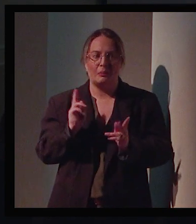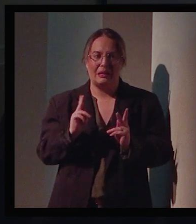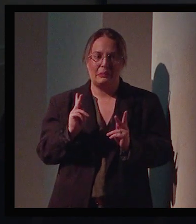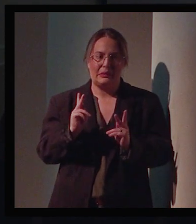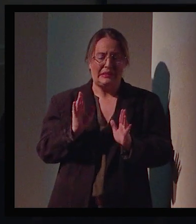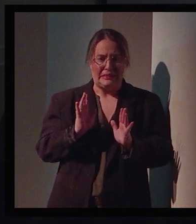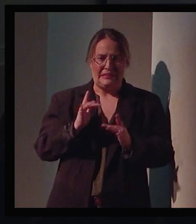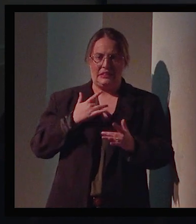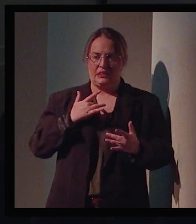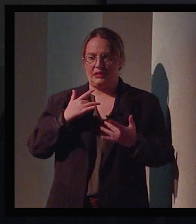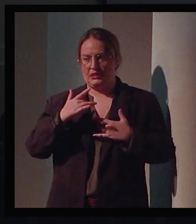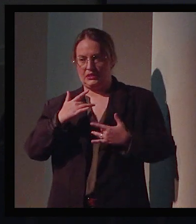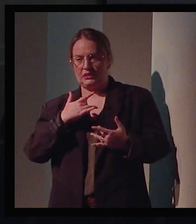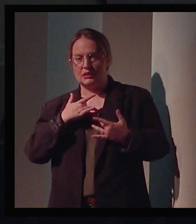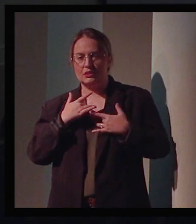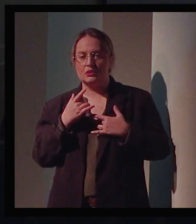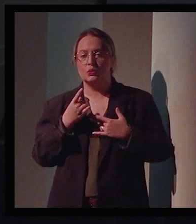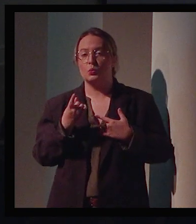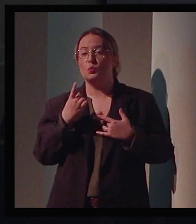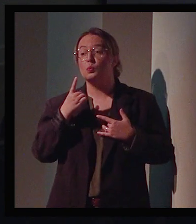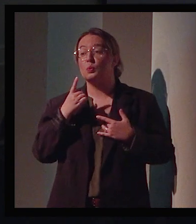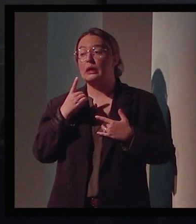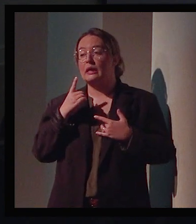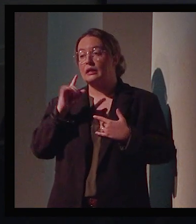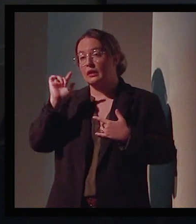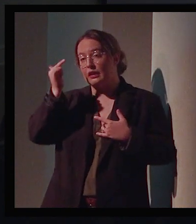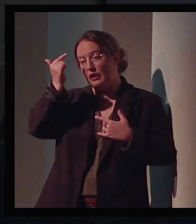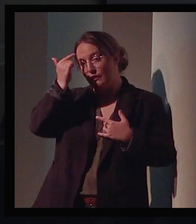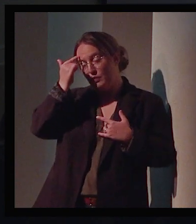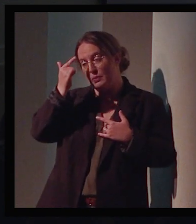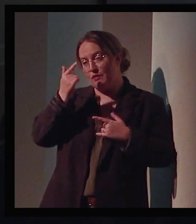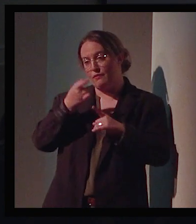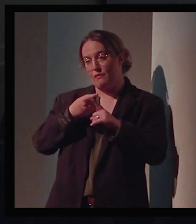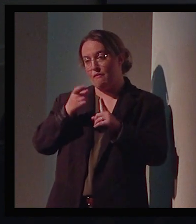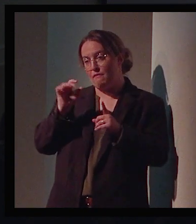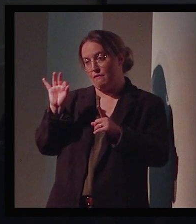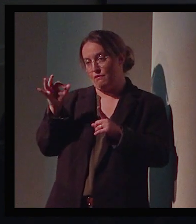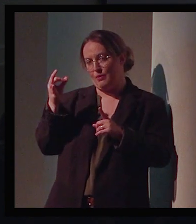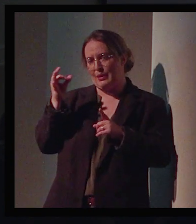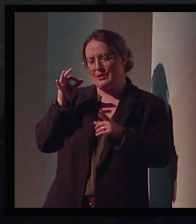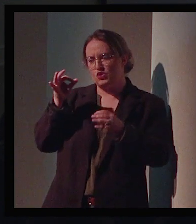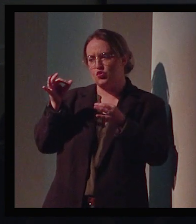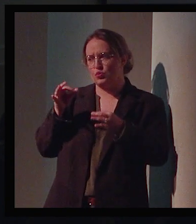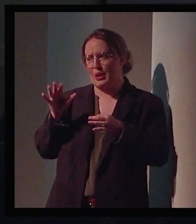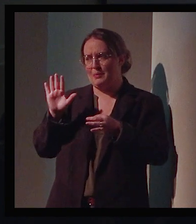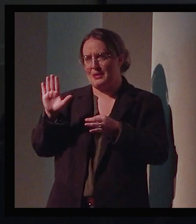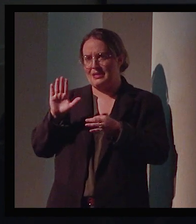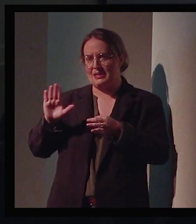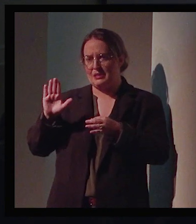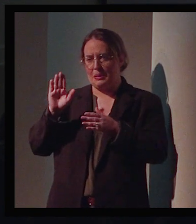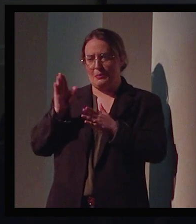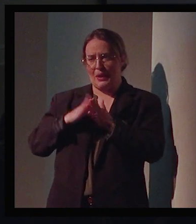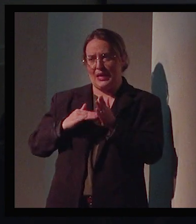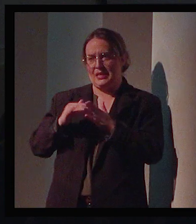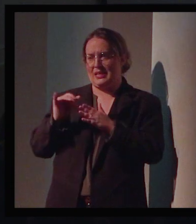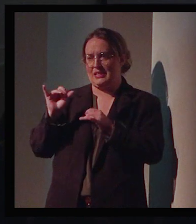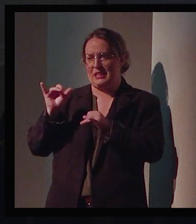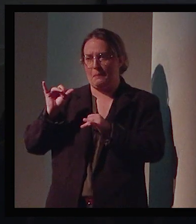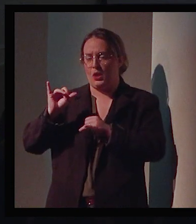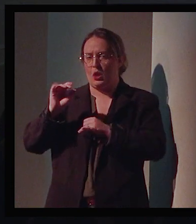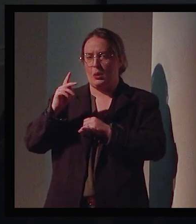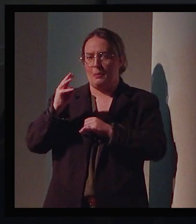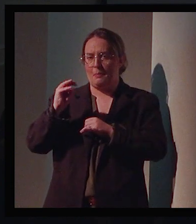art official in France's imperial government in the 1860s described similar paintings by Millet and other